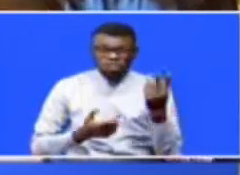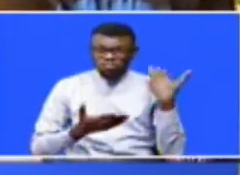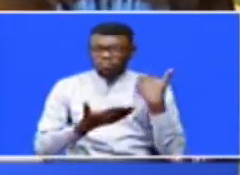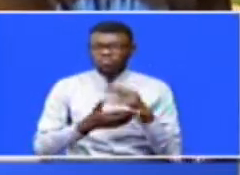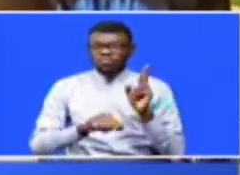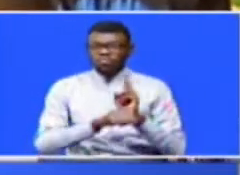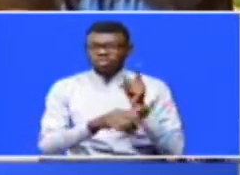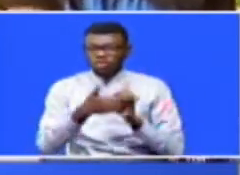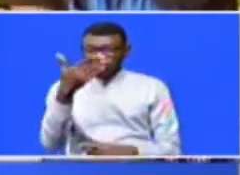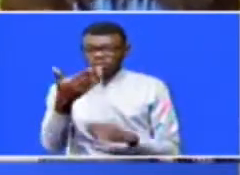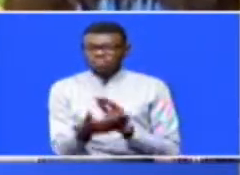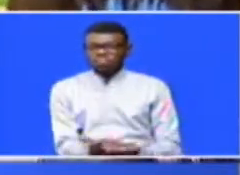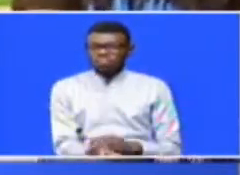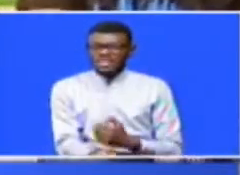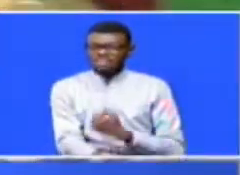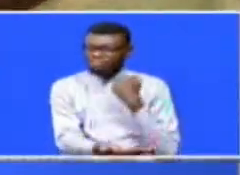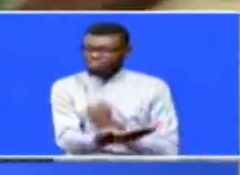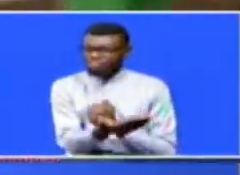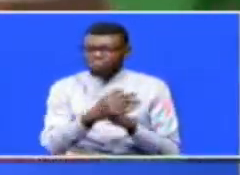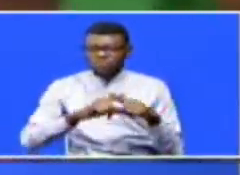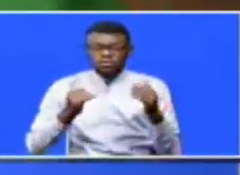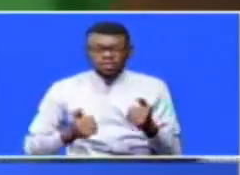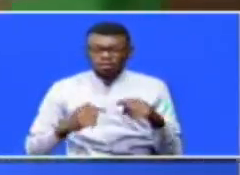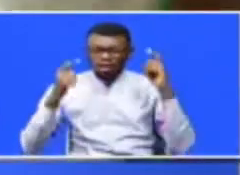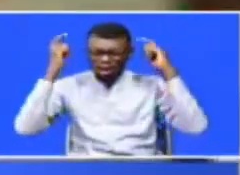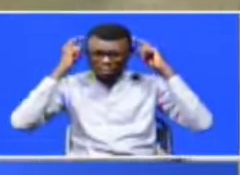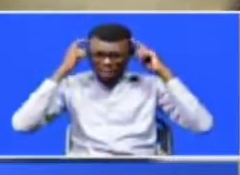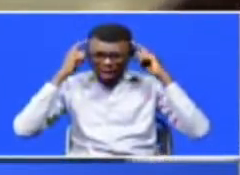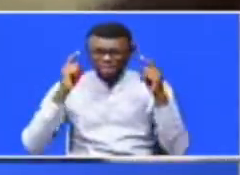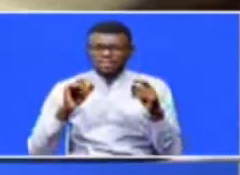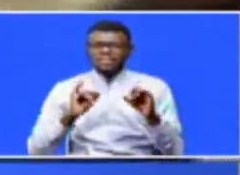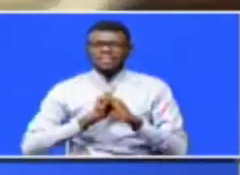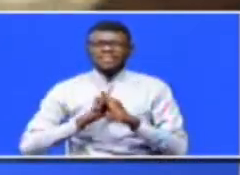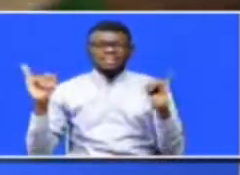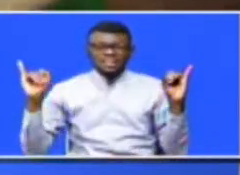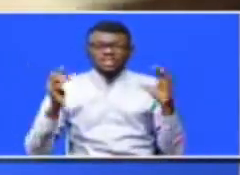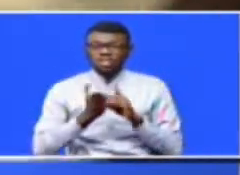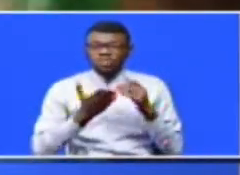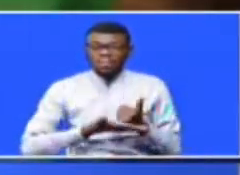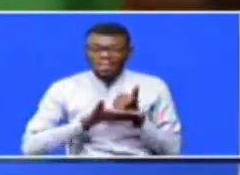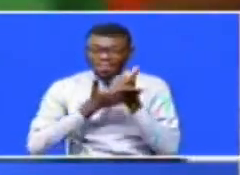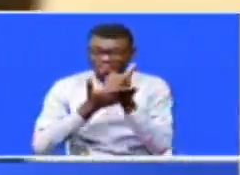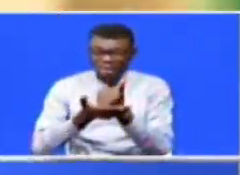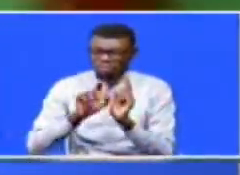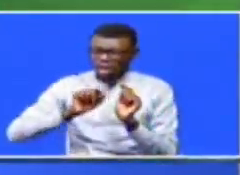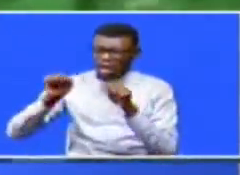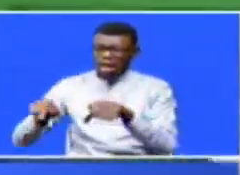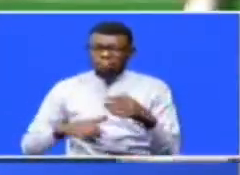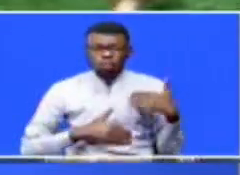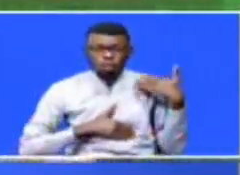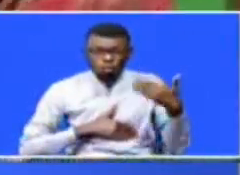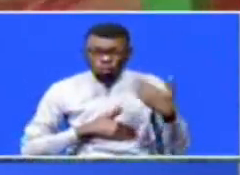but are now on the path to sobriety thanks to the medically assisted therapy they undergo at this facility.